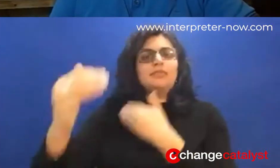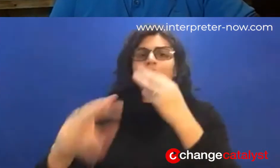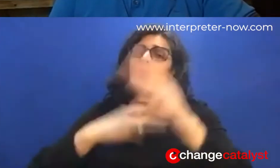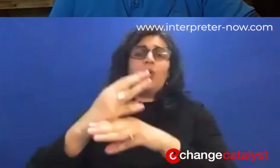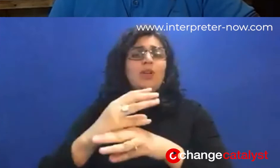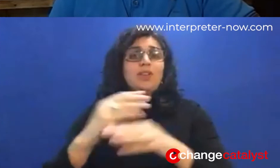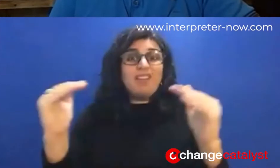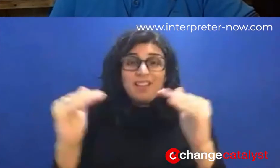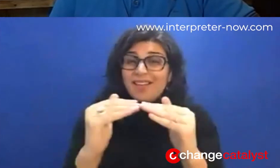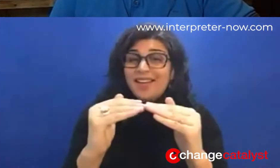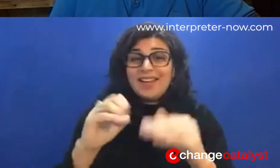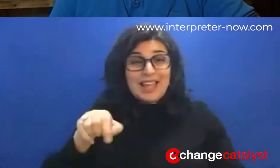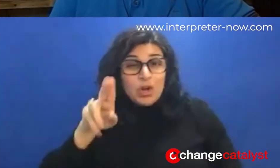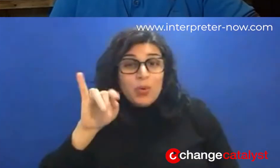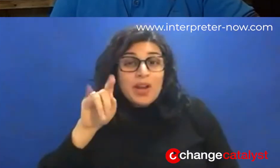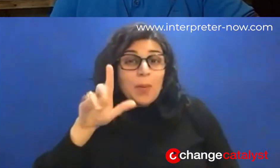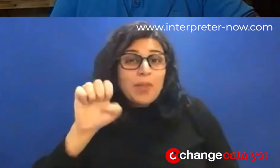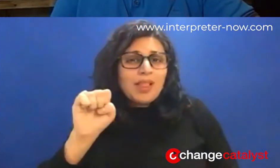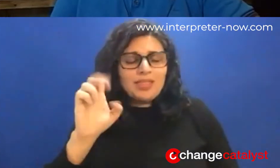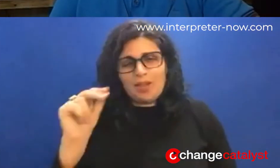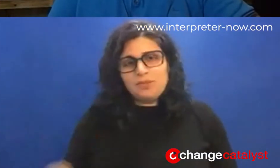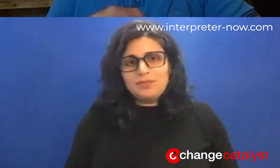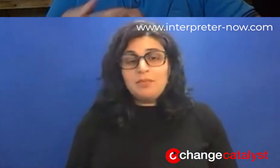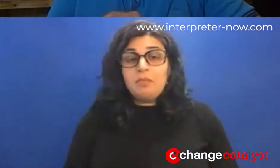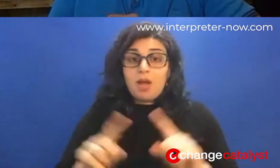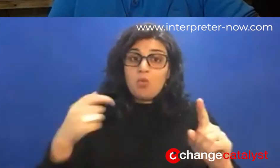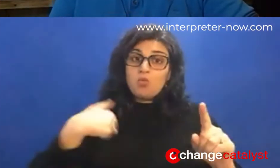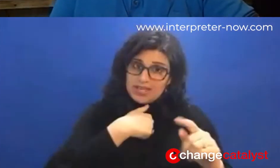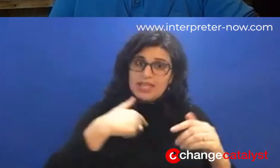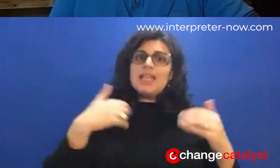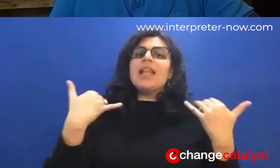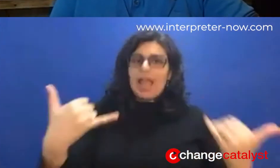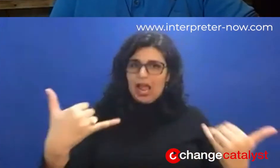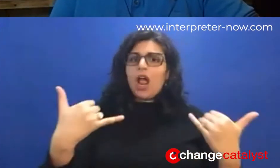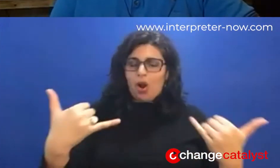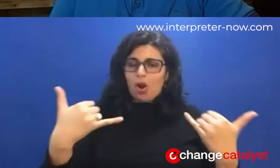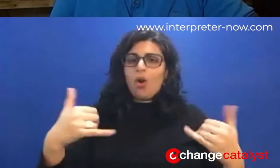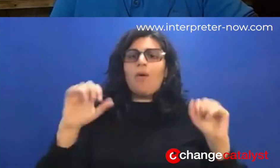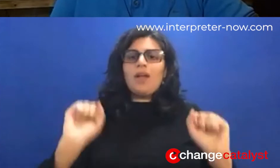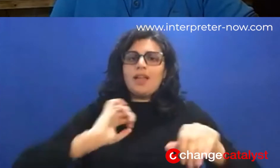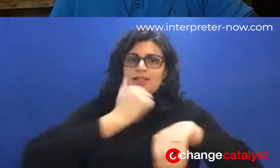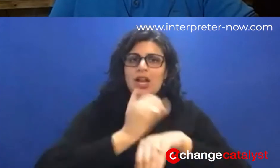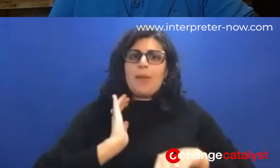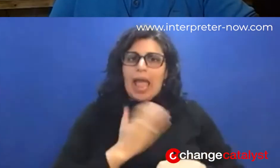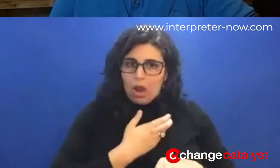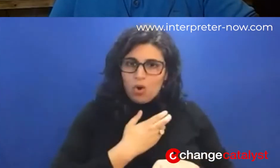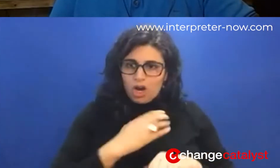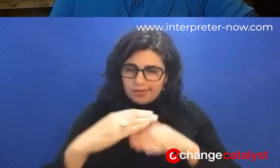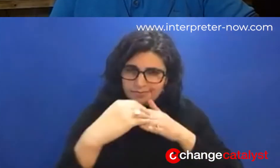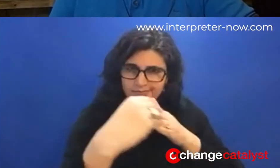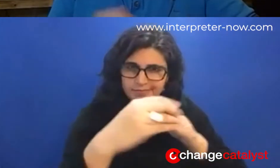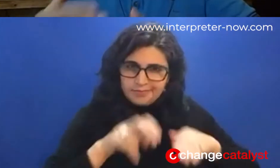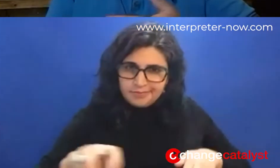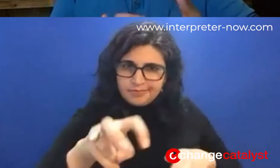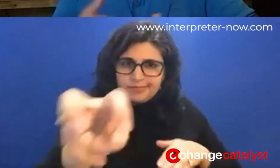but we have the means whereby we can start setting our own path as much as we can,